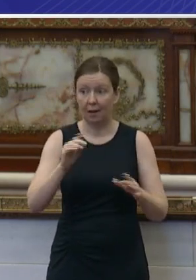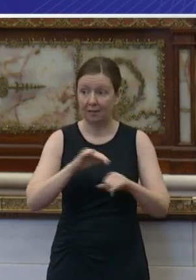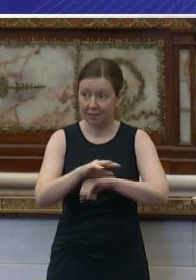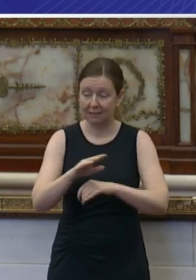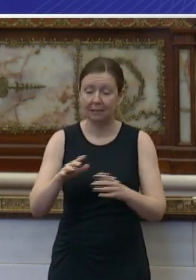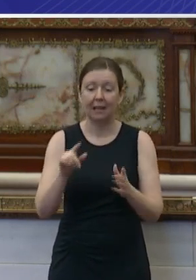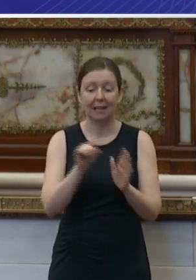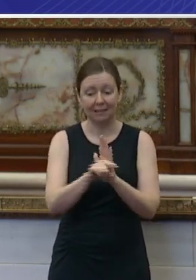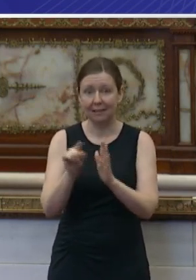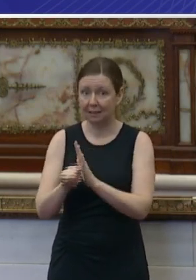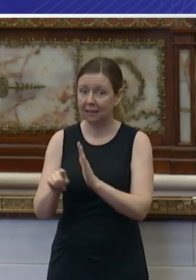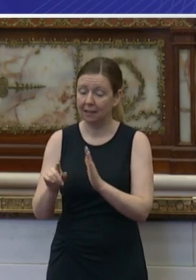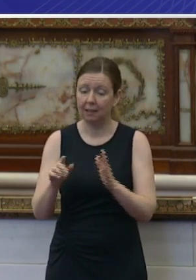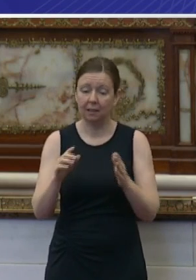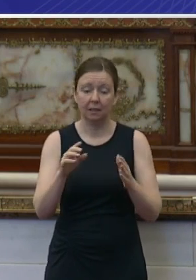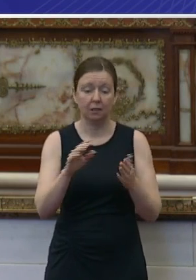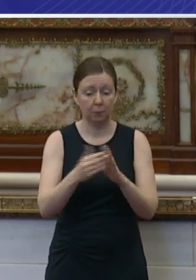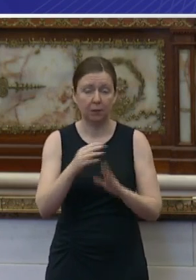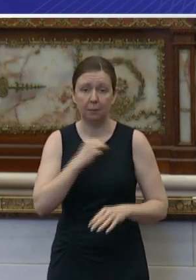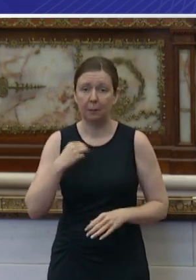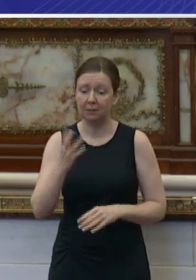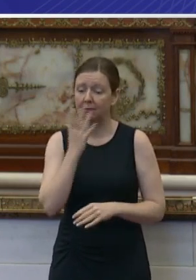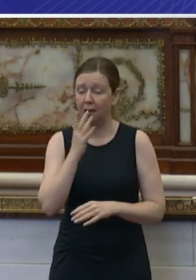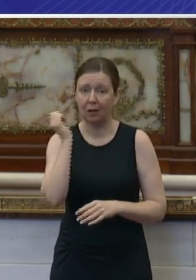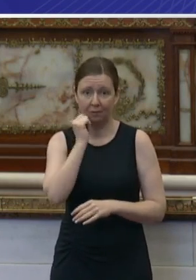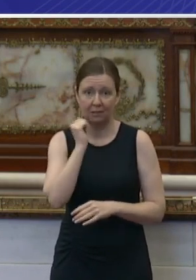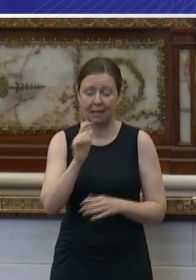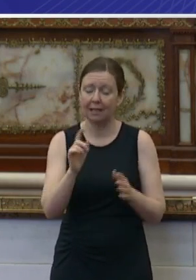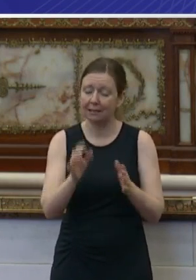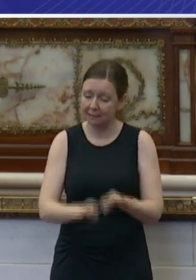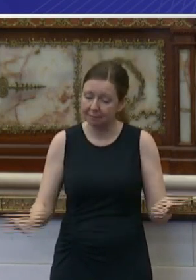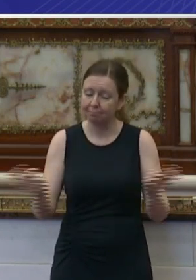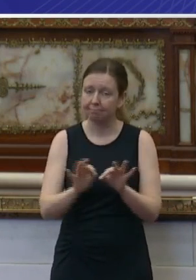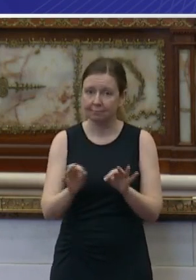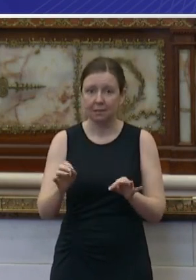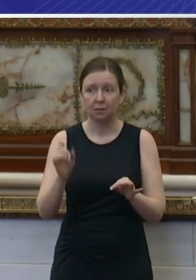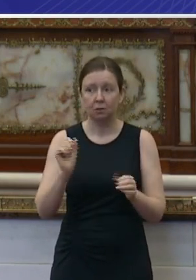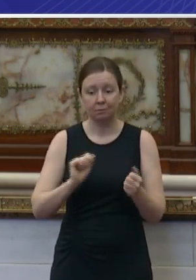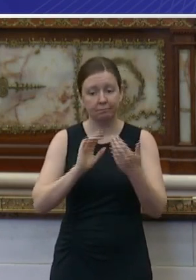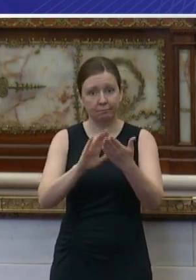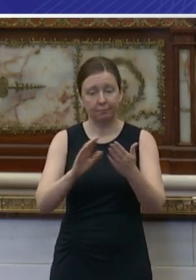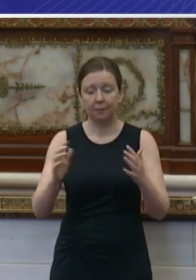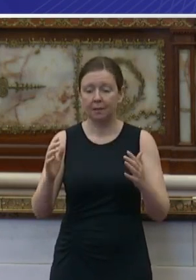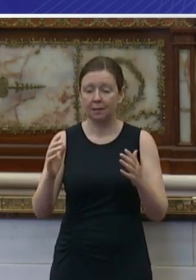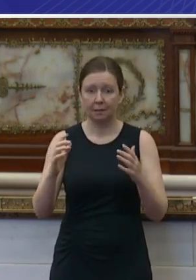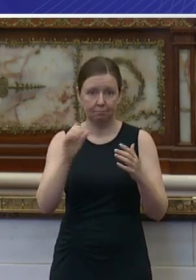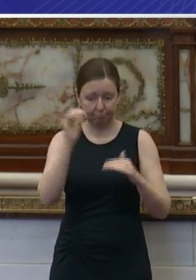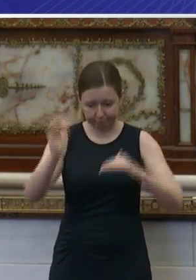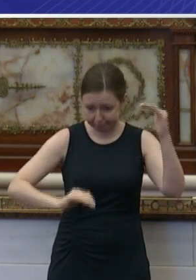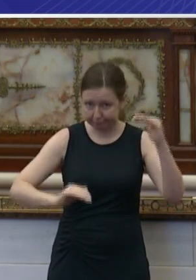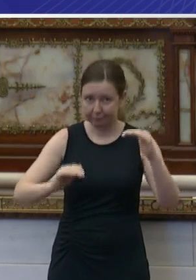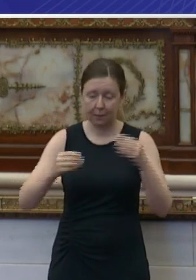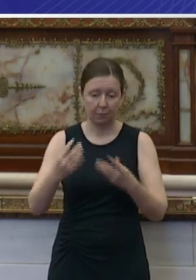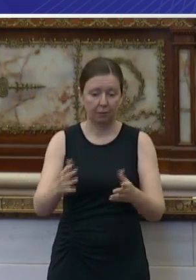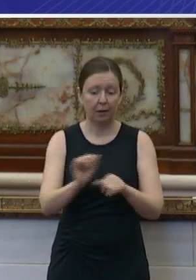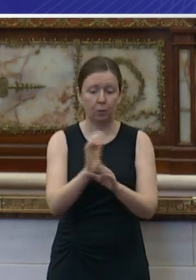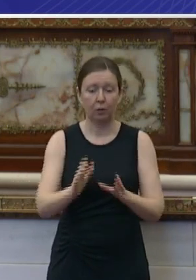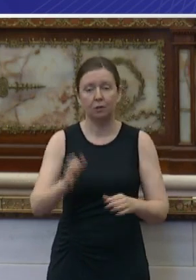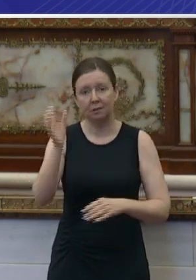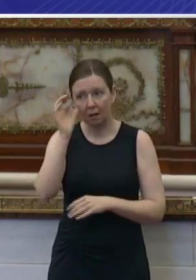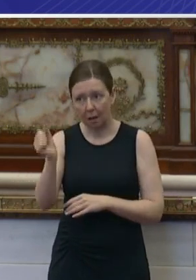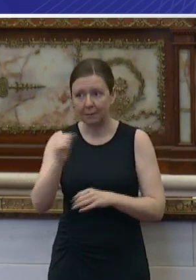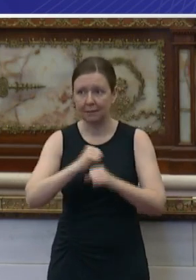our community members of color daily. It is absolutely necessary to address these intersecting inequities and provide workers with common sense